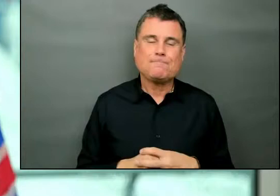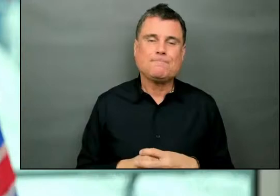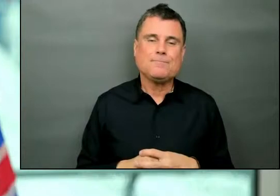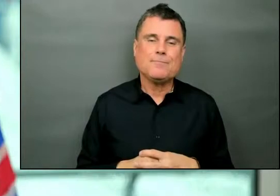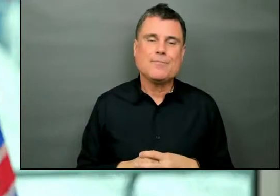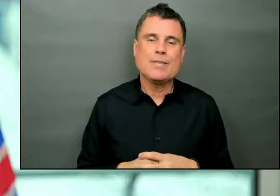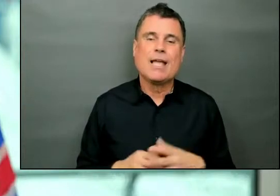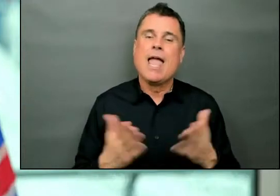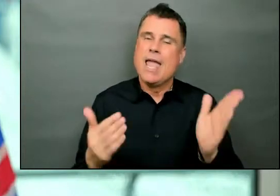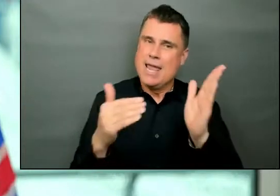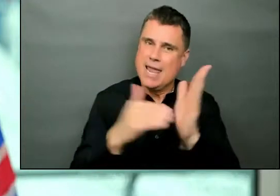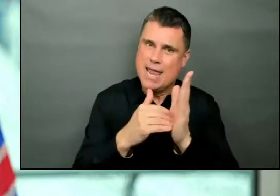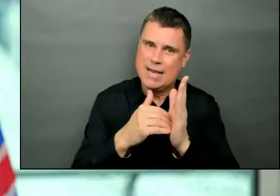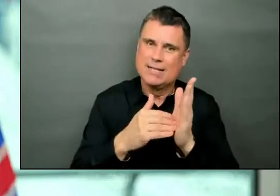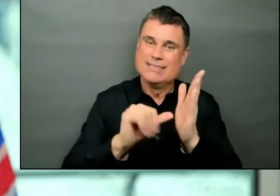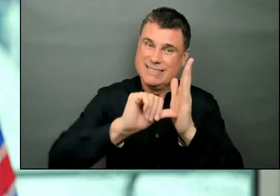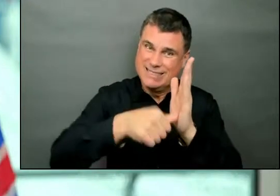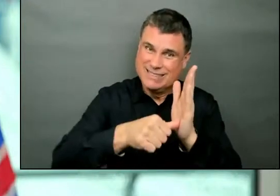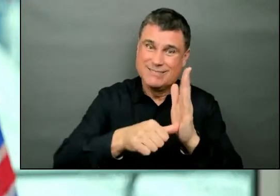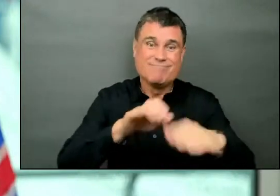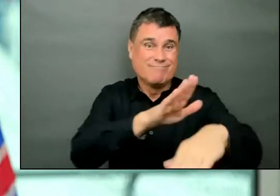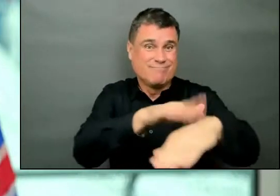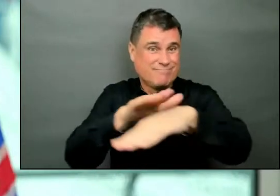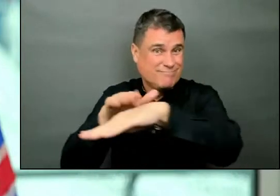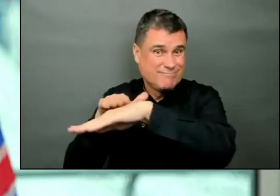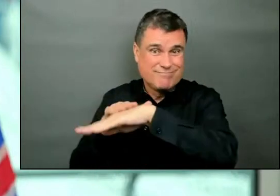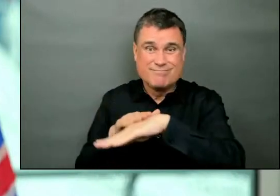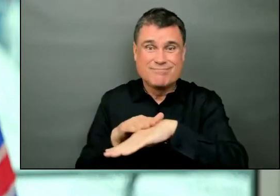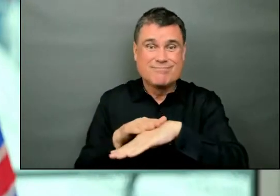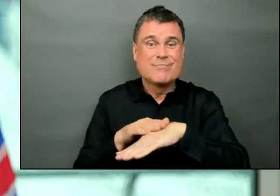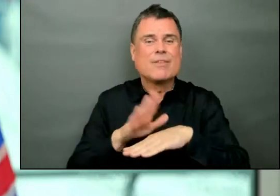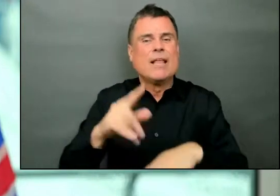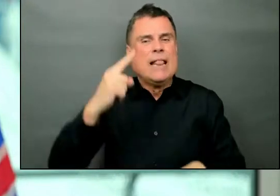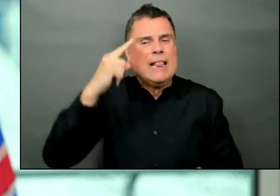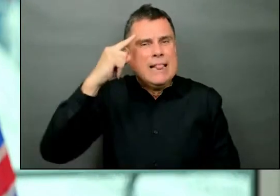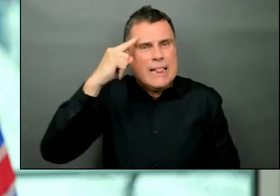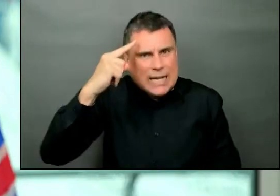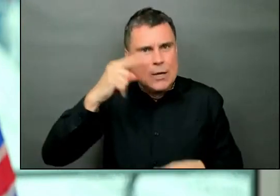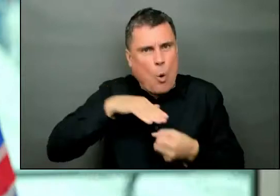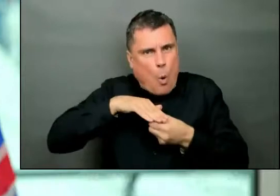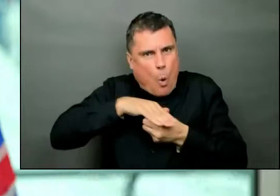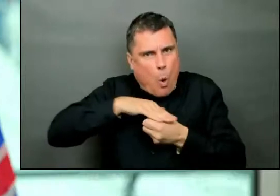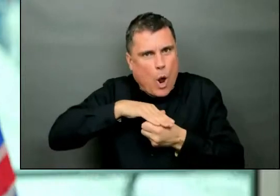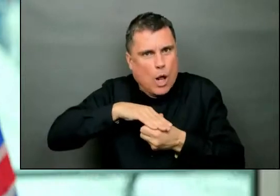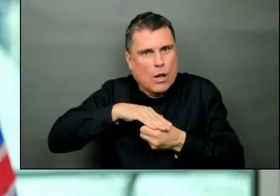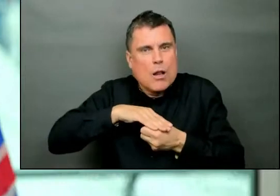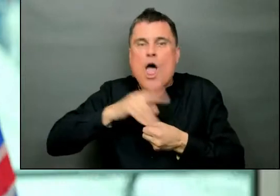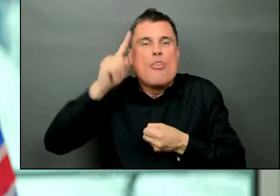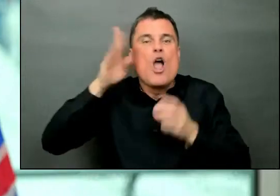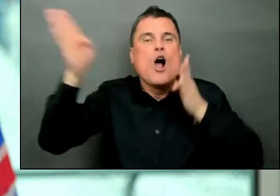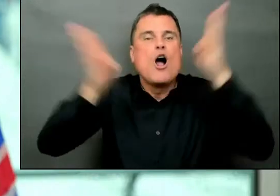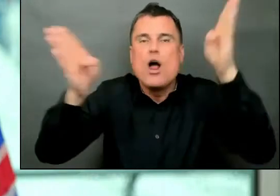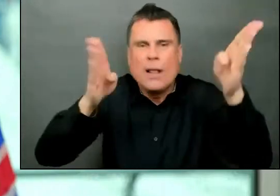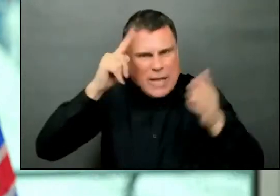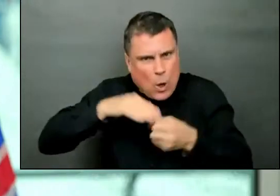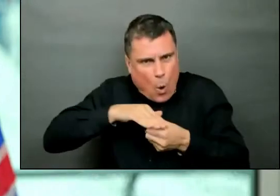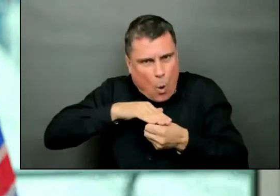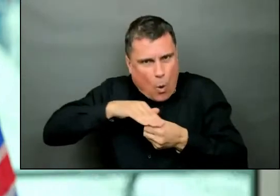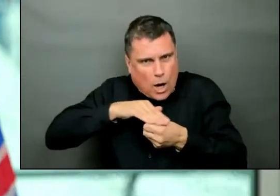to think local. And in terms of the RCMP, I have to